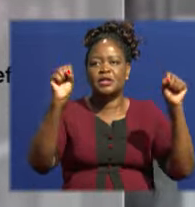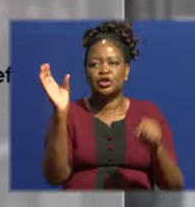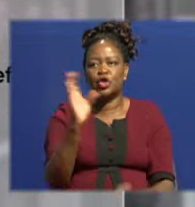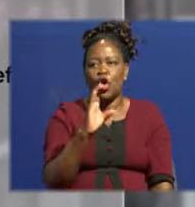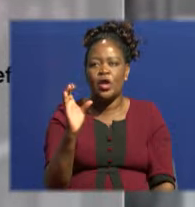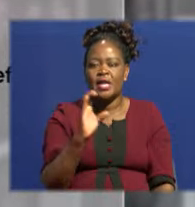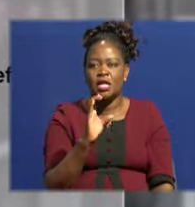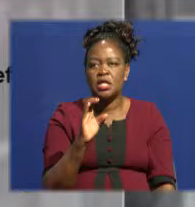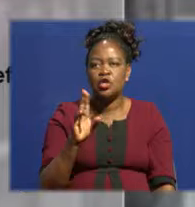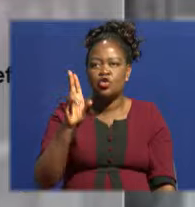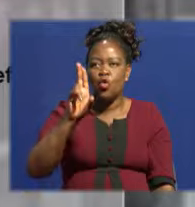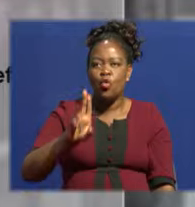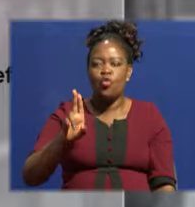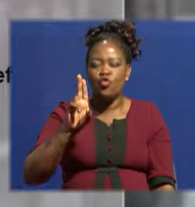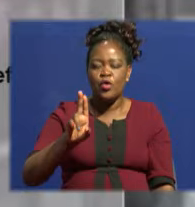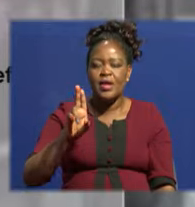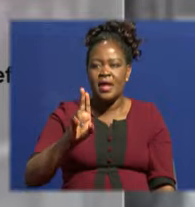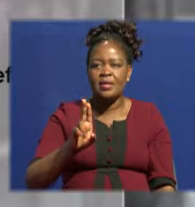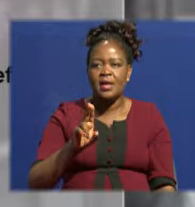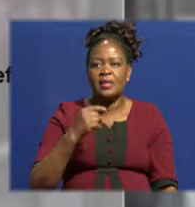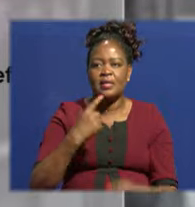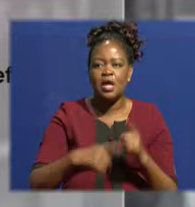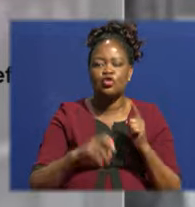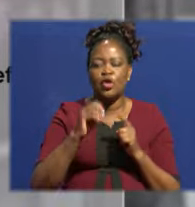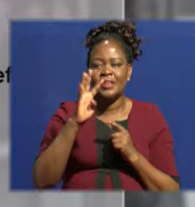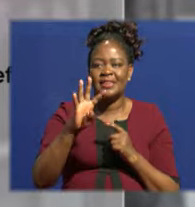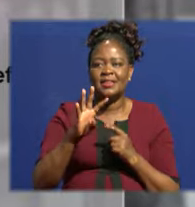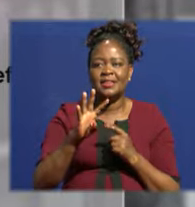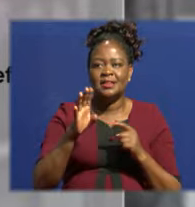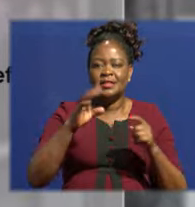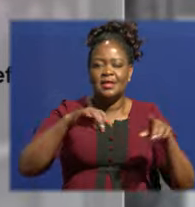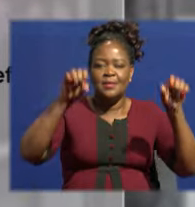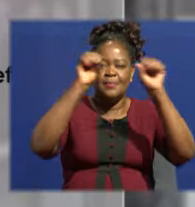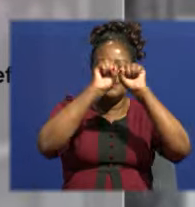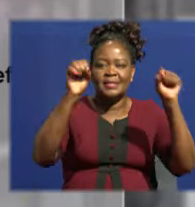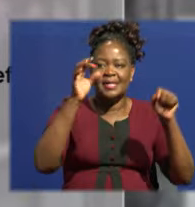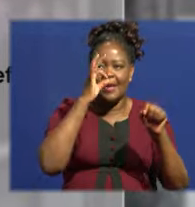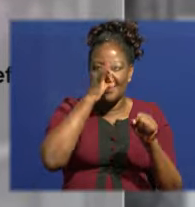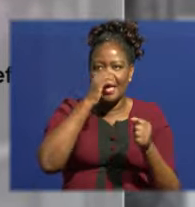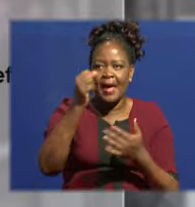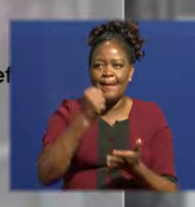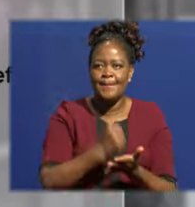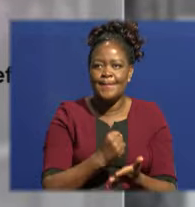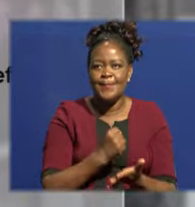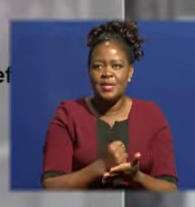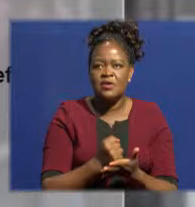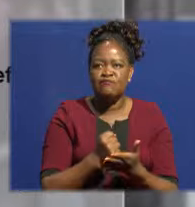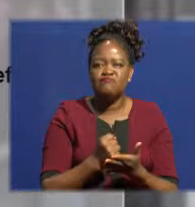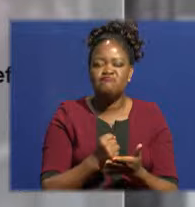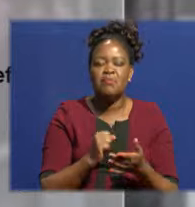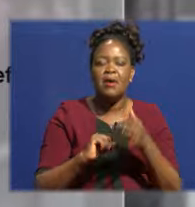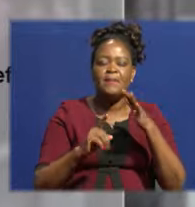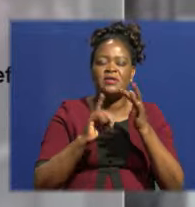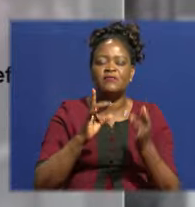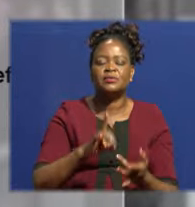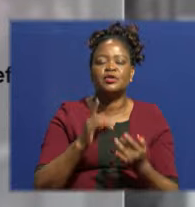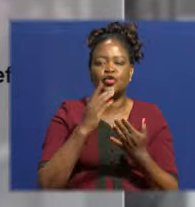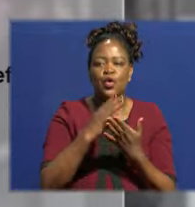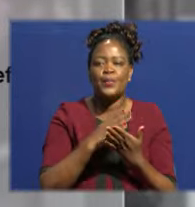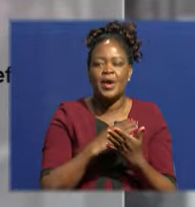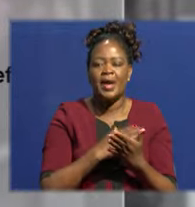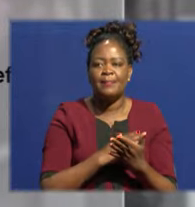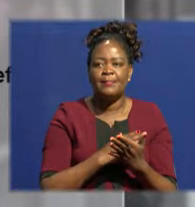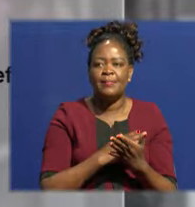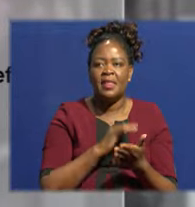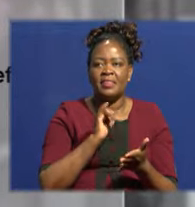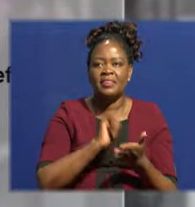candidate, Uhuru Kenyatta. In 2004, President Kibaki appointed Karume Minister for Special Programs. At